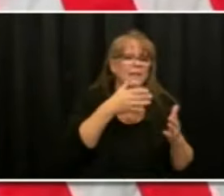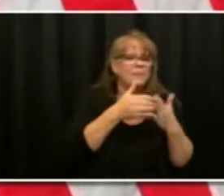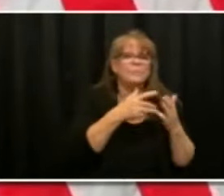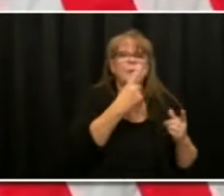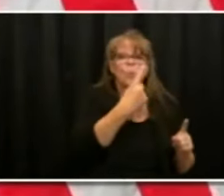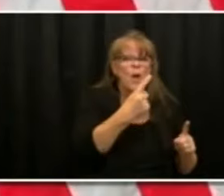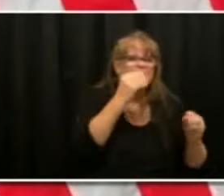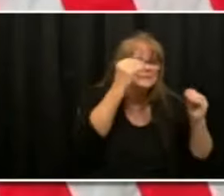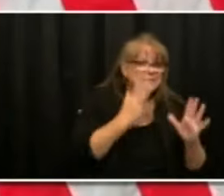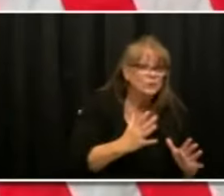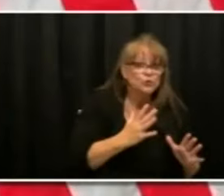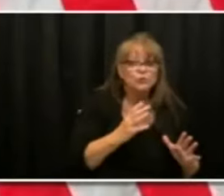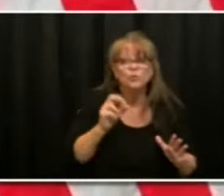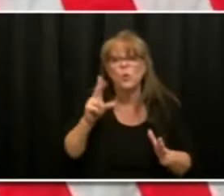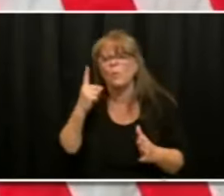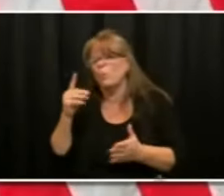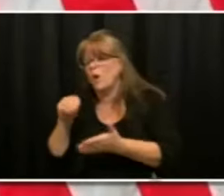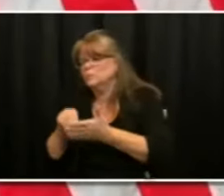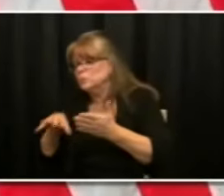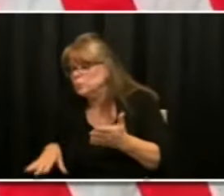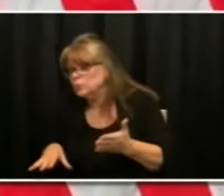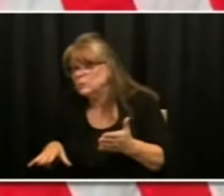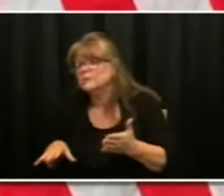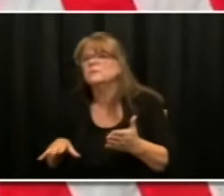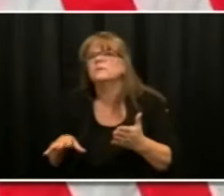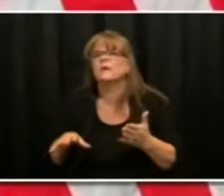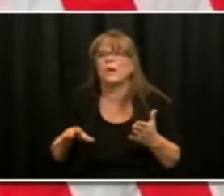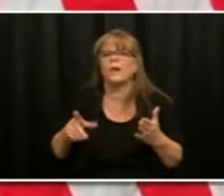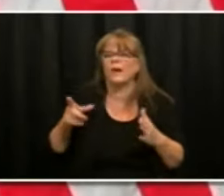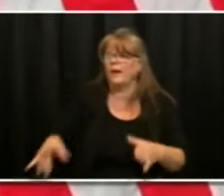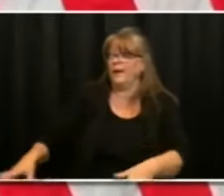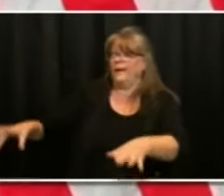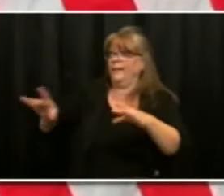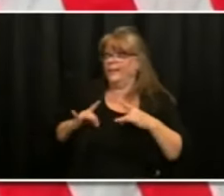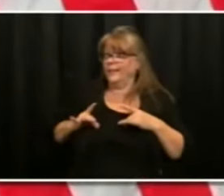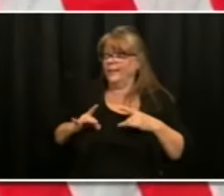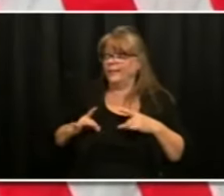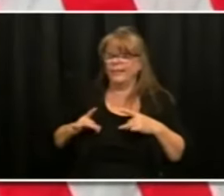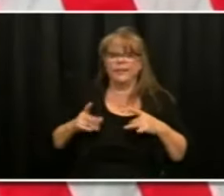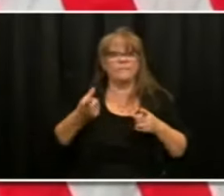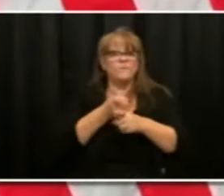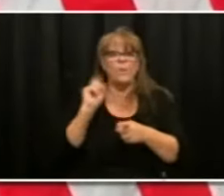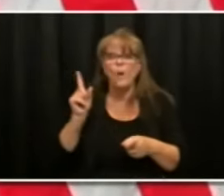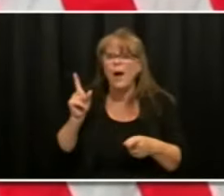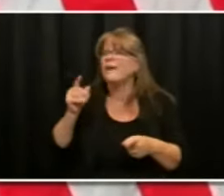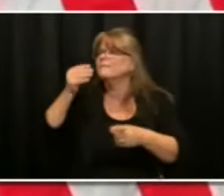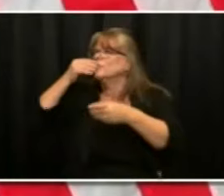coronavirus at the local store, having dinner out from a friend.